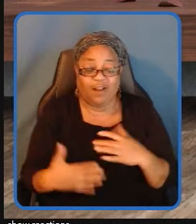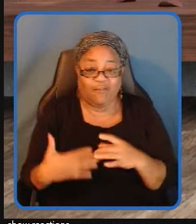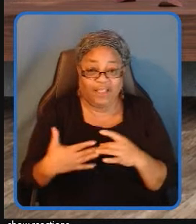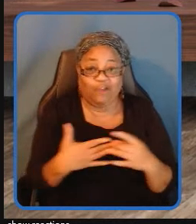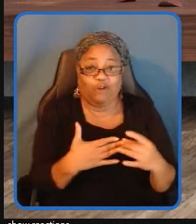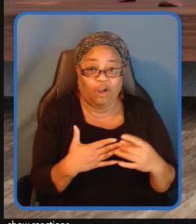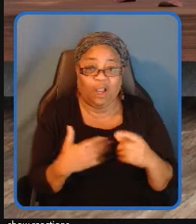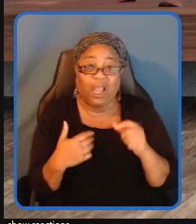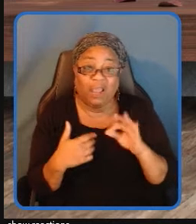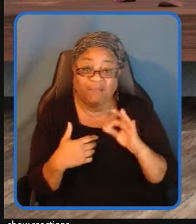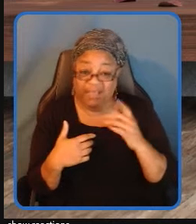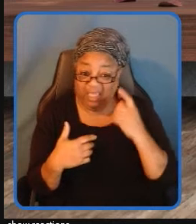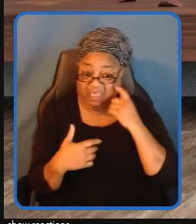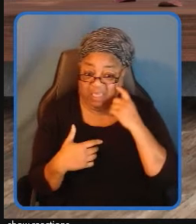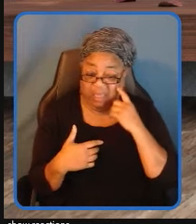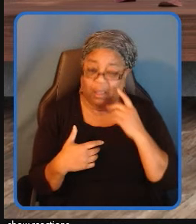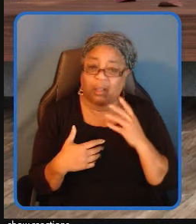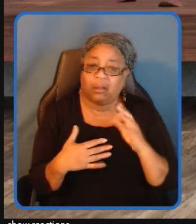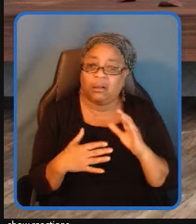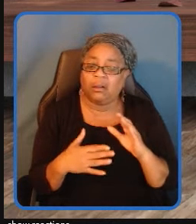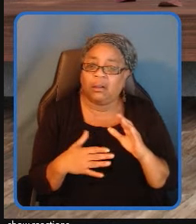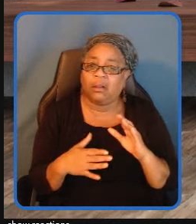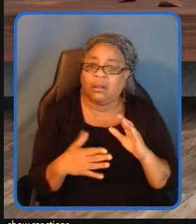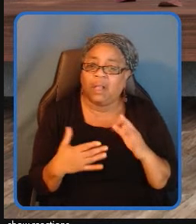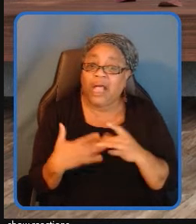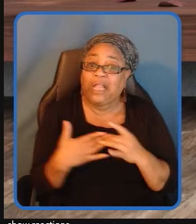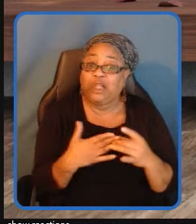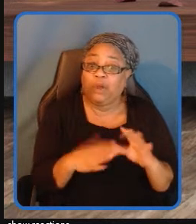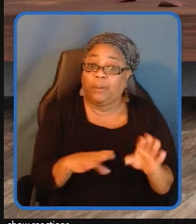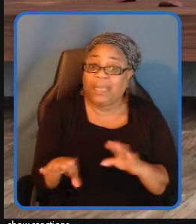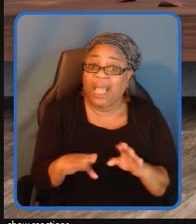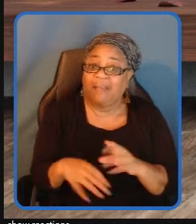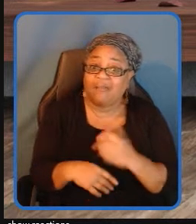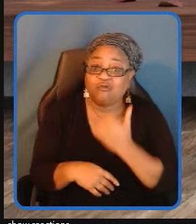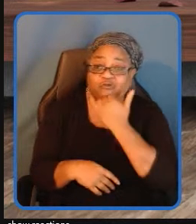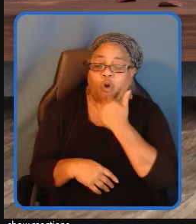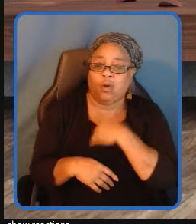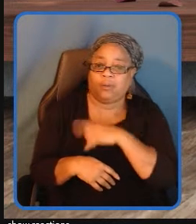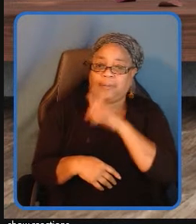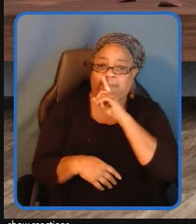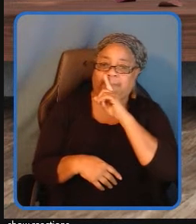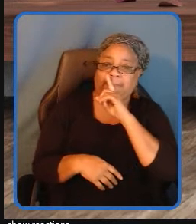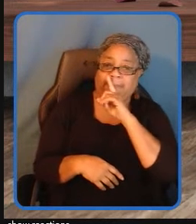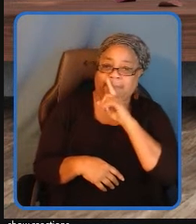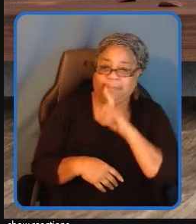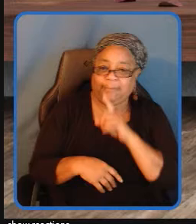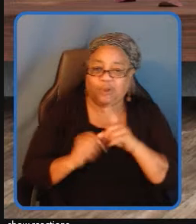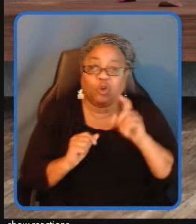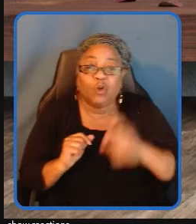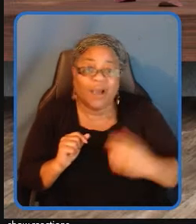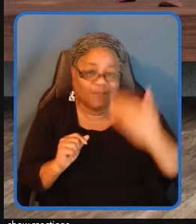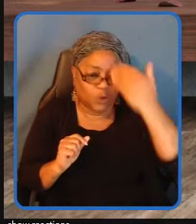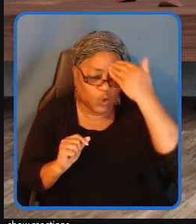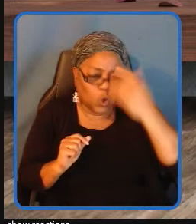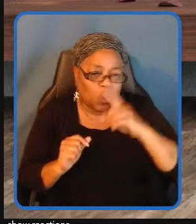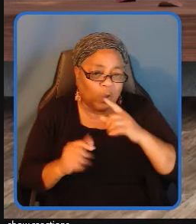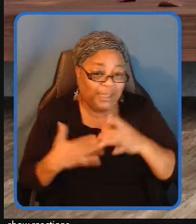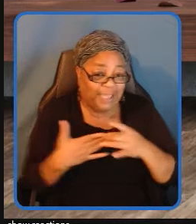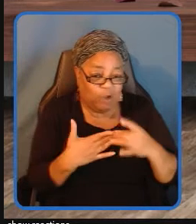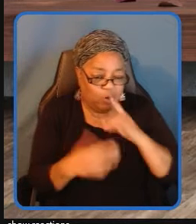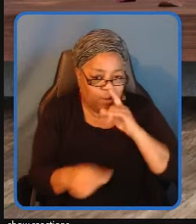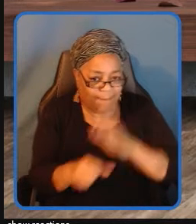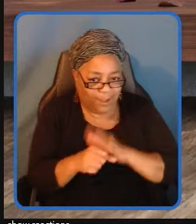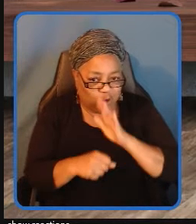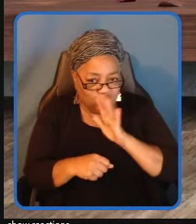wrong, they won't say anything. And then the final thing I'll say is commitment. We have to know that the leader is really committed to these values. But